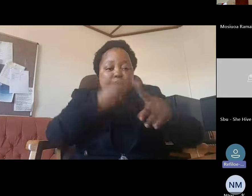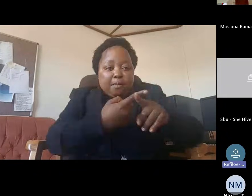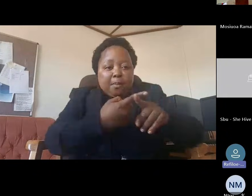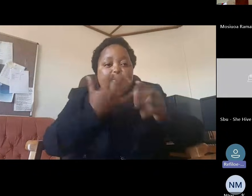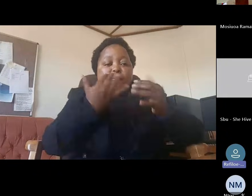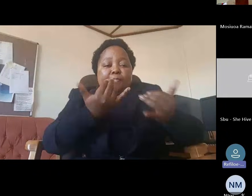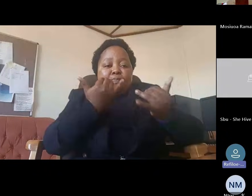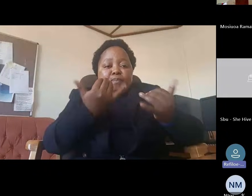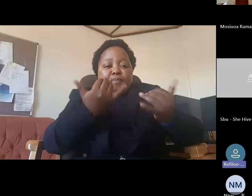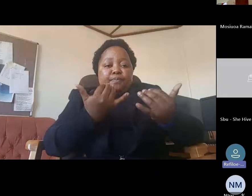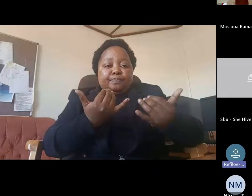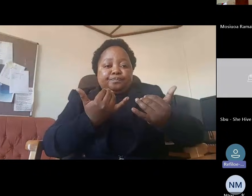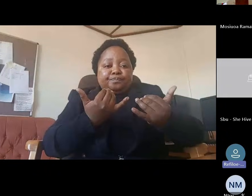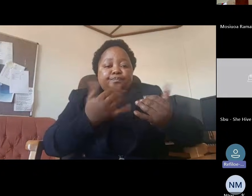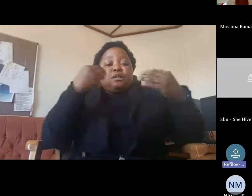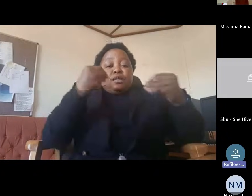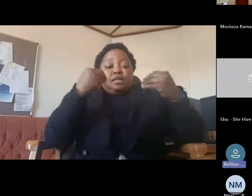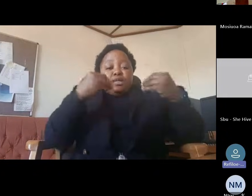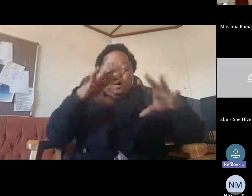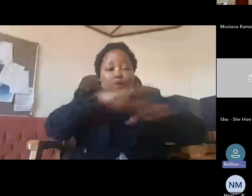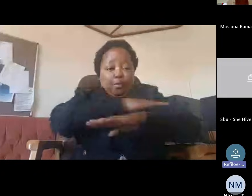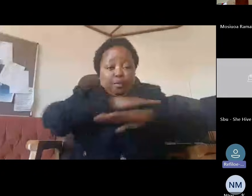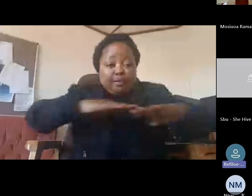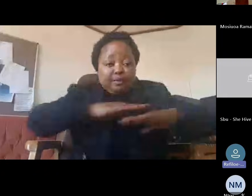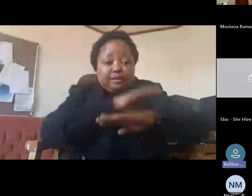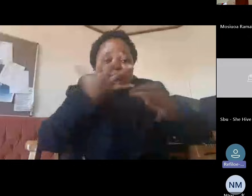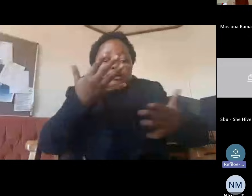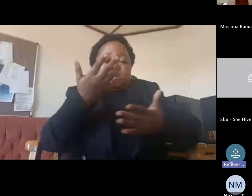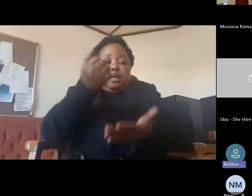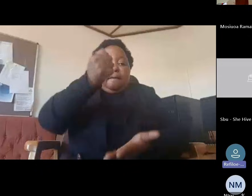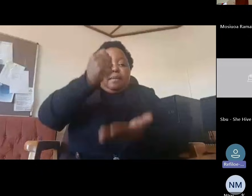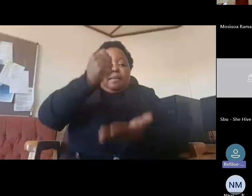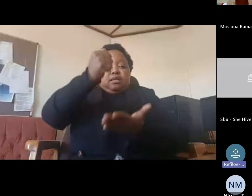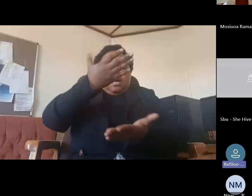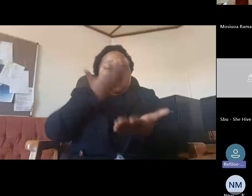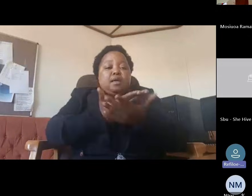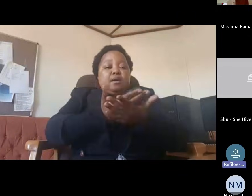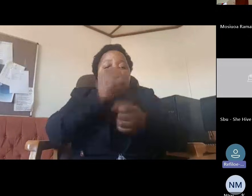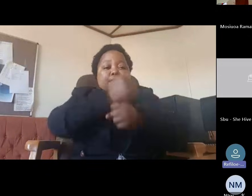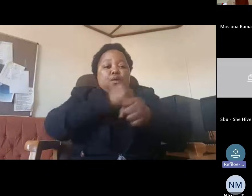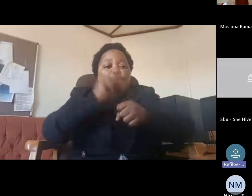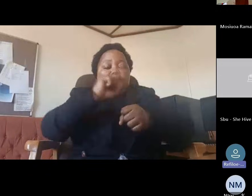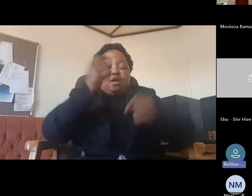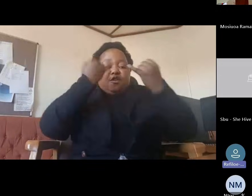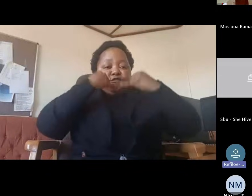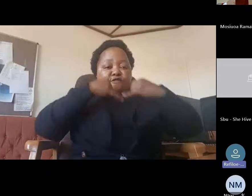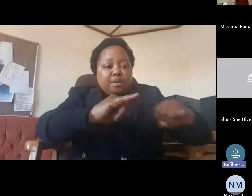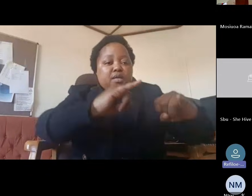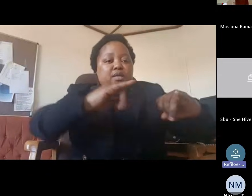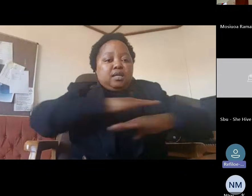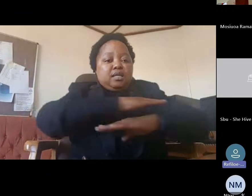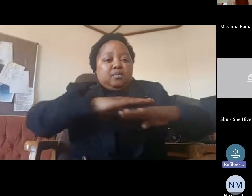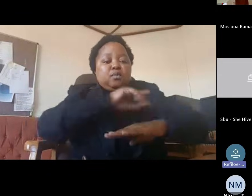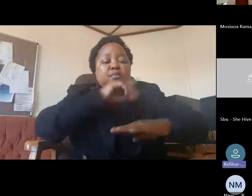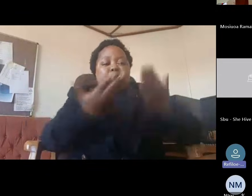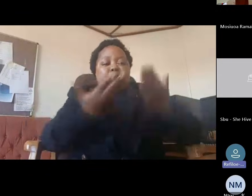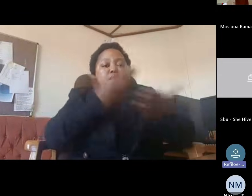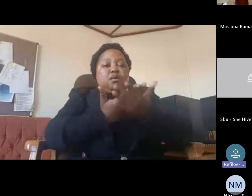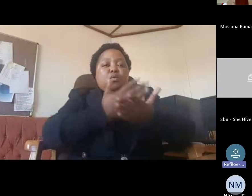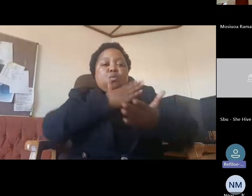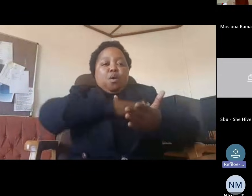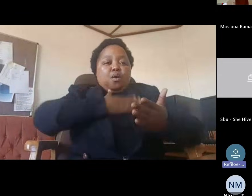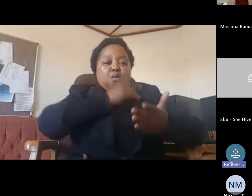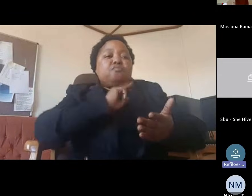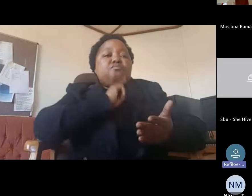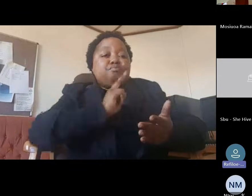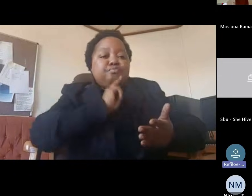now, reasonable accommodation that was budgeted for was to make information more accessible, saying we also targeted audio or even large